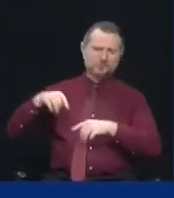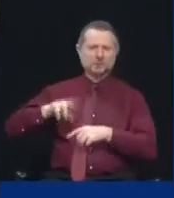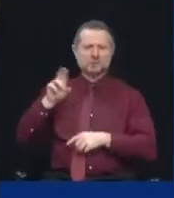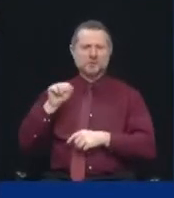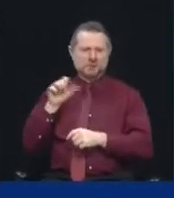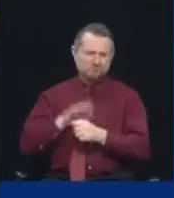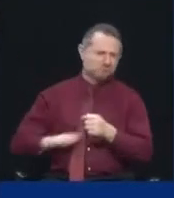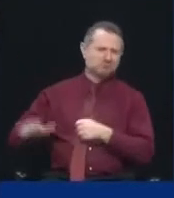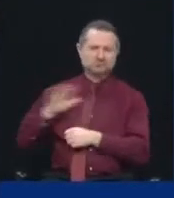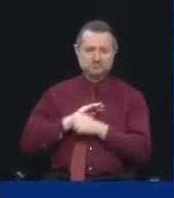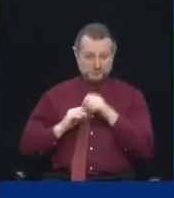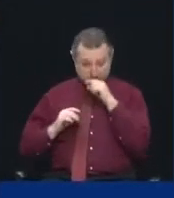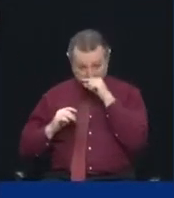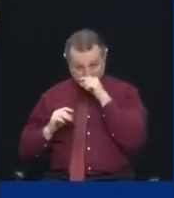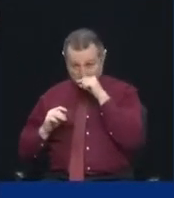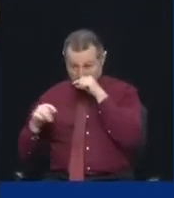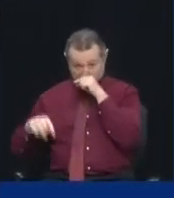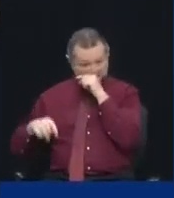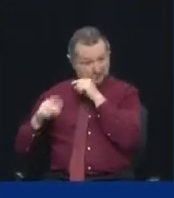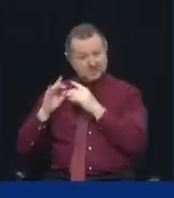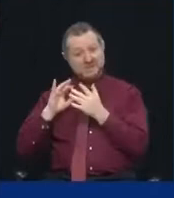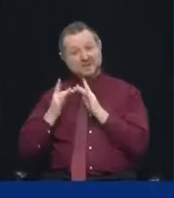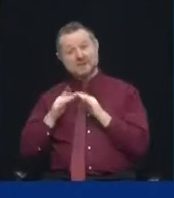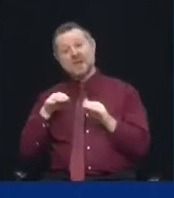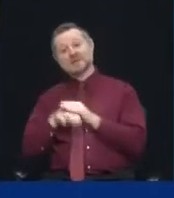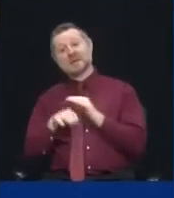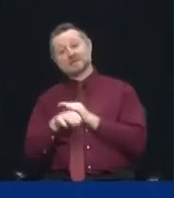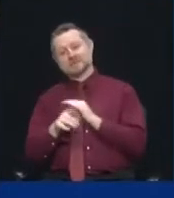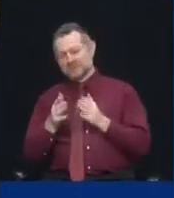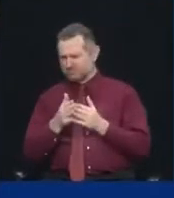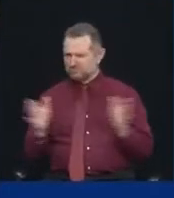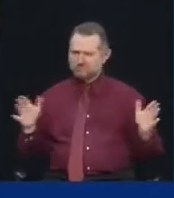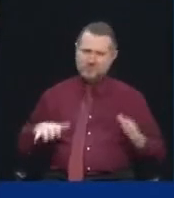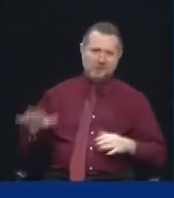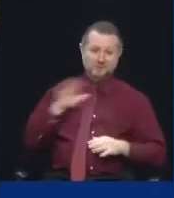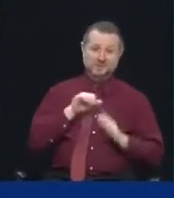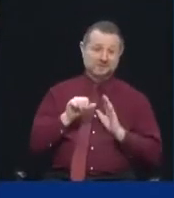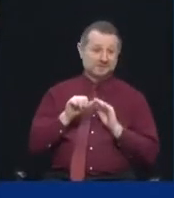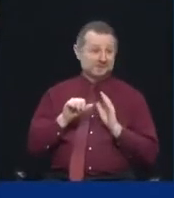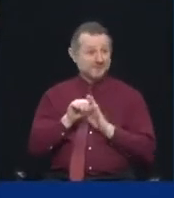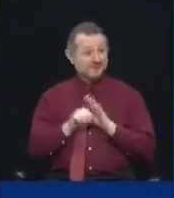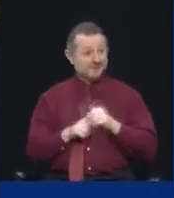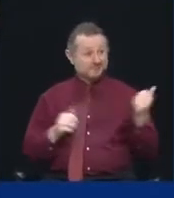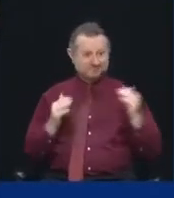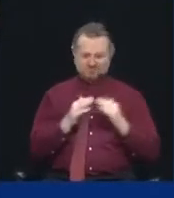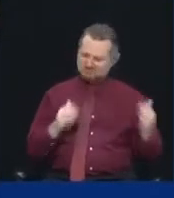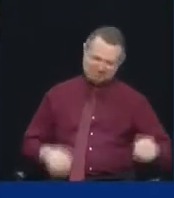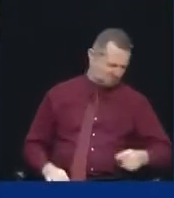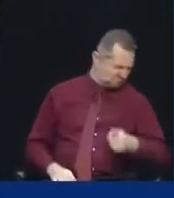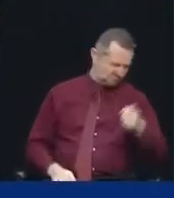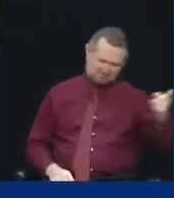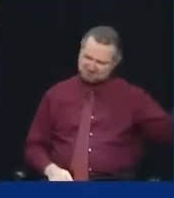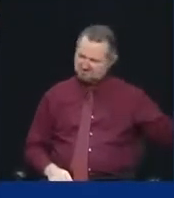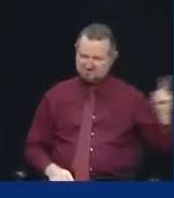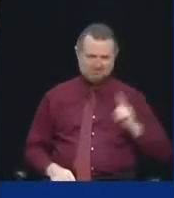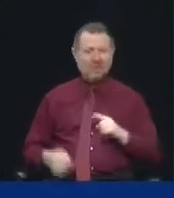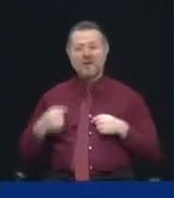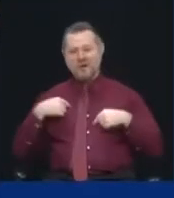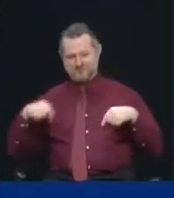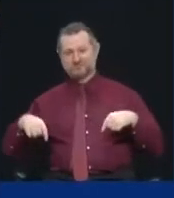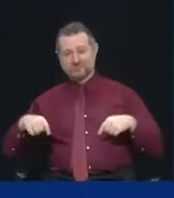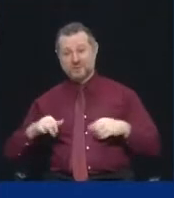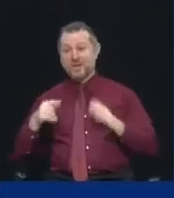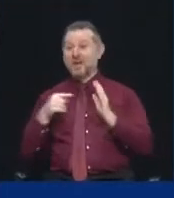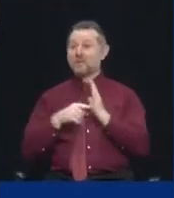universal broadband access that no other state has in the United States. We're going to have more affordable housing than